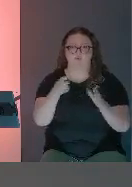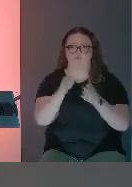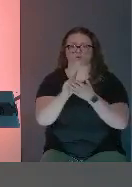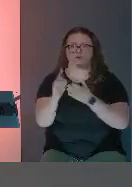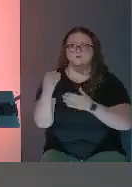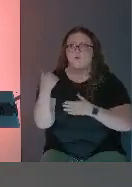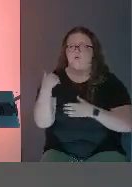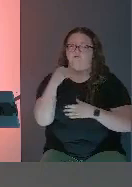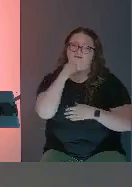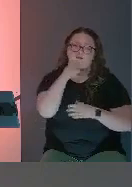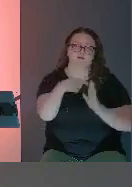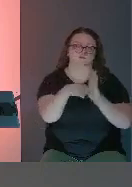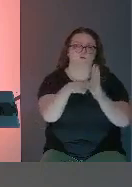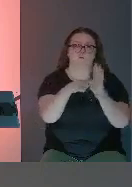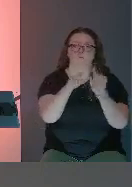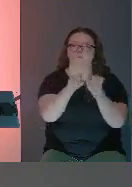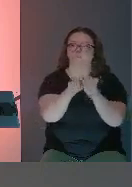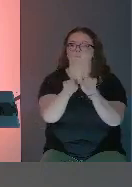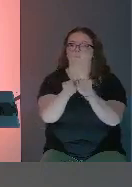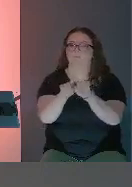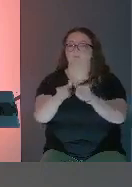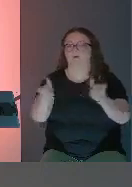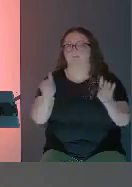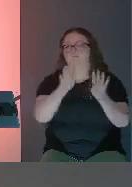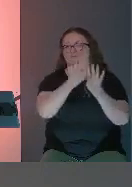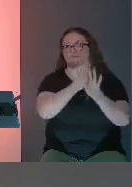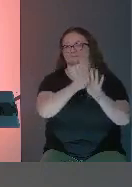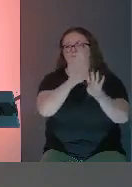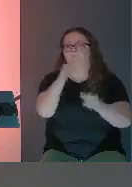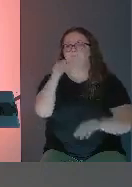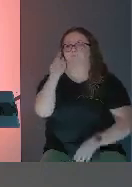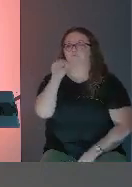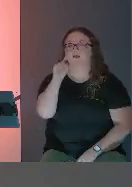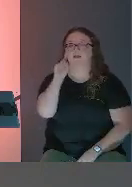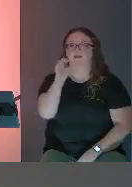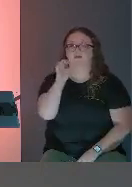parades. They were celebrations.